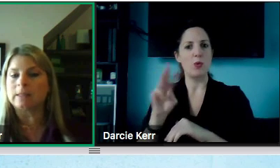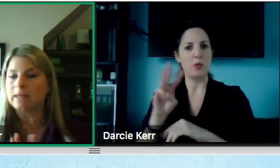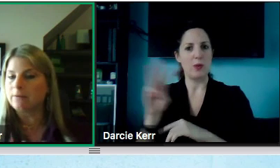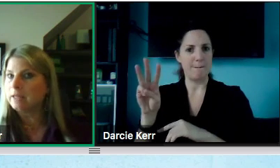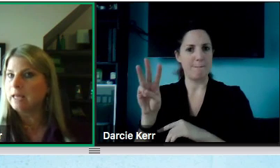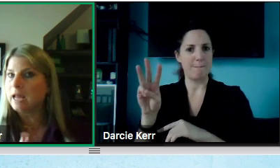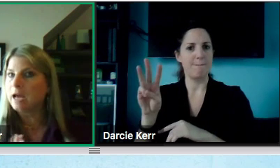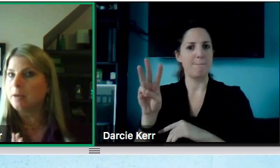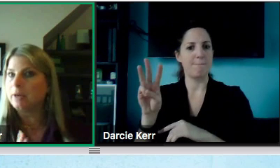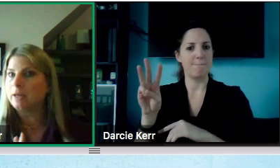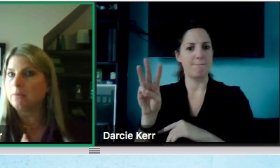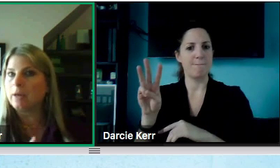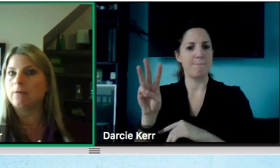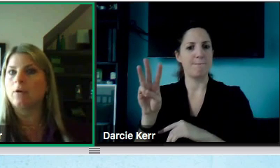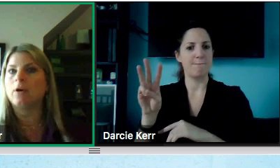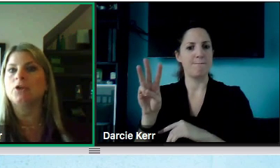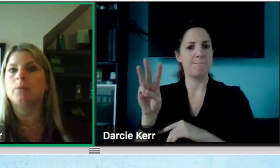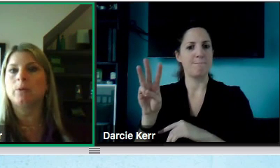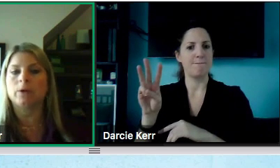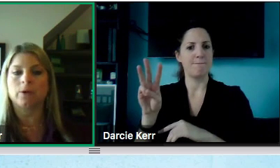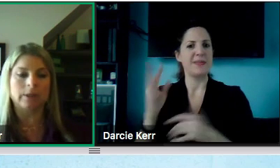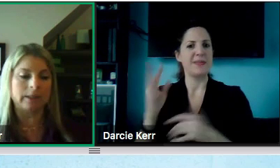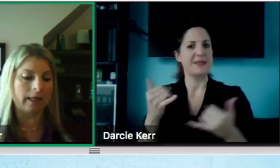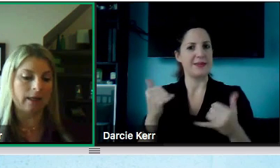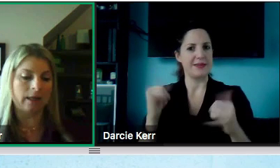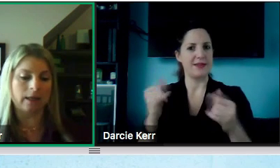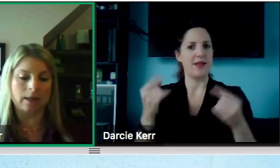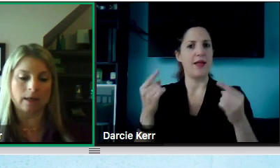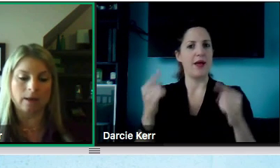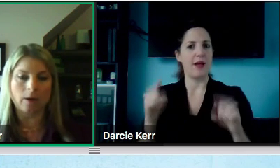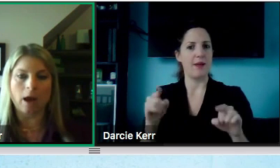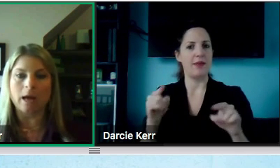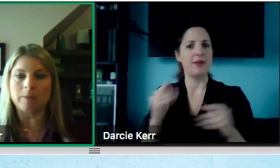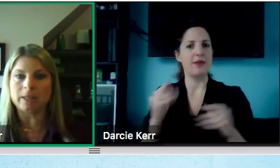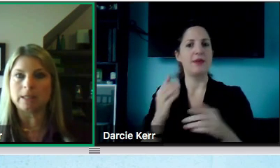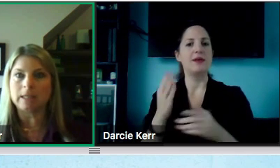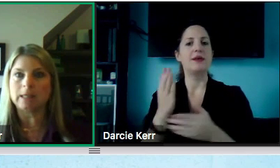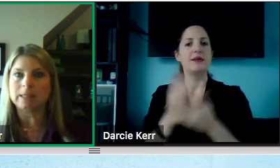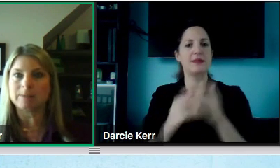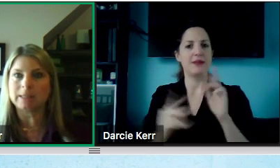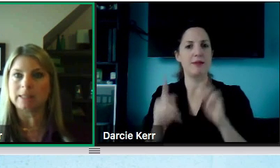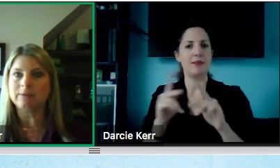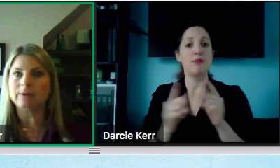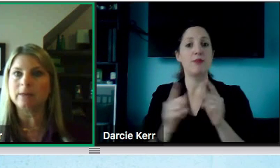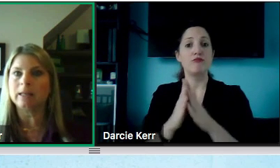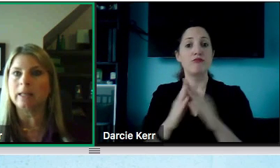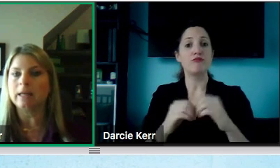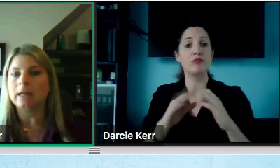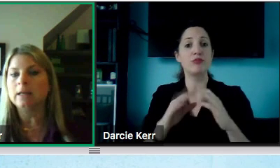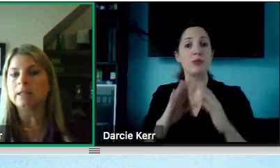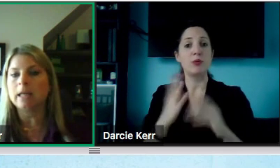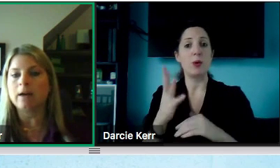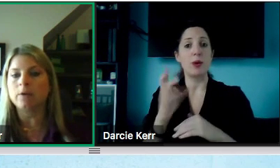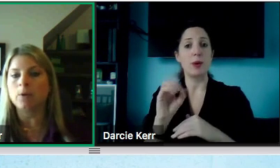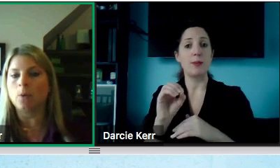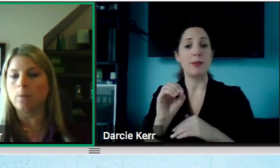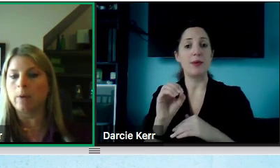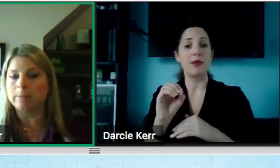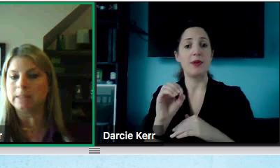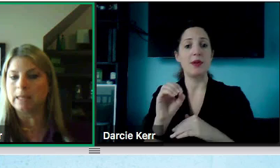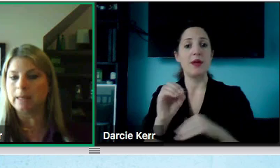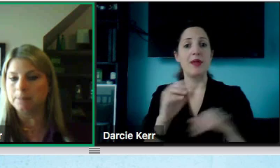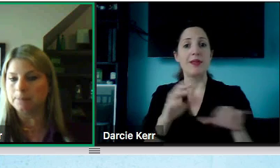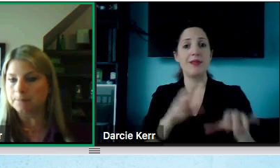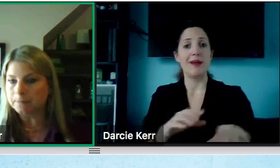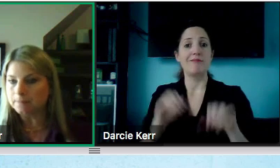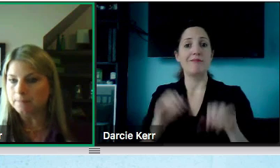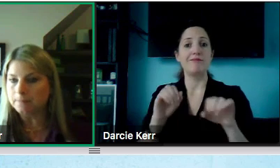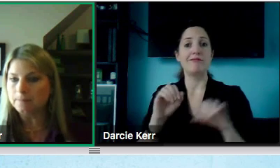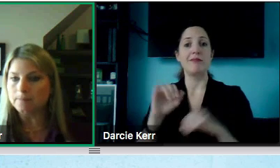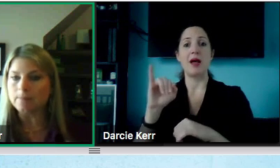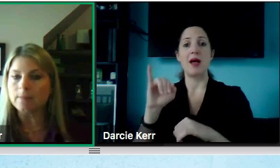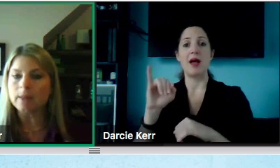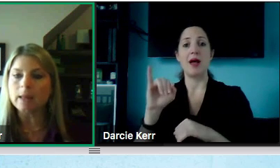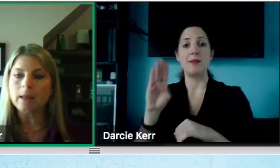So that's definitely happening. We have entrepreneurs taking IBDE specifically to have their own website.